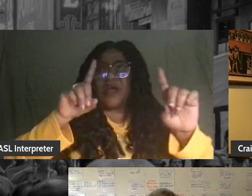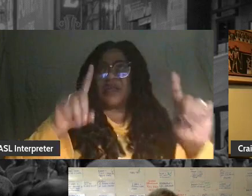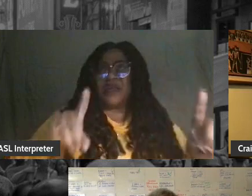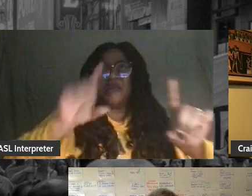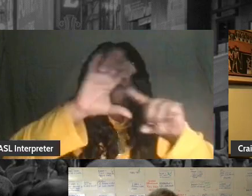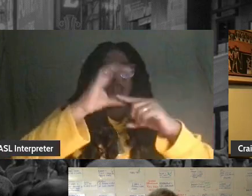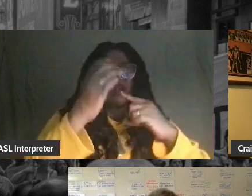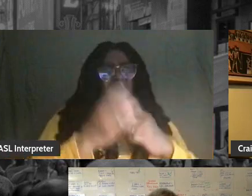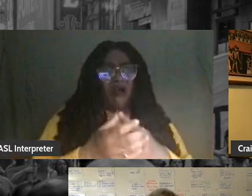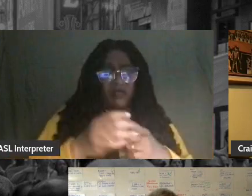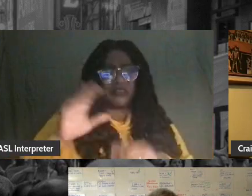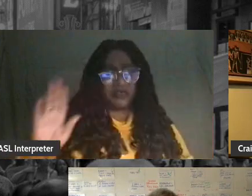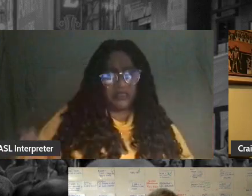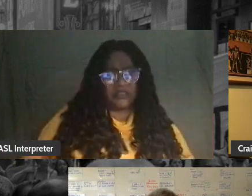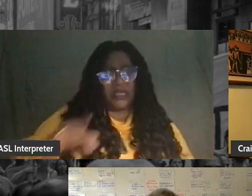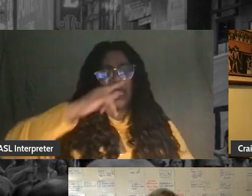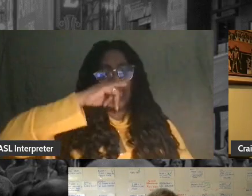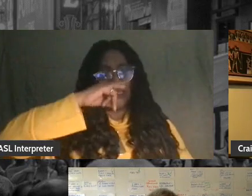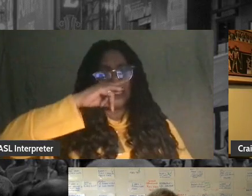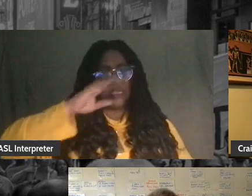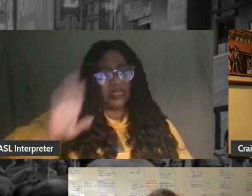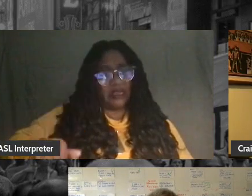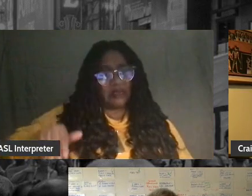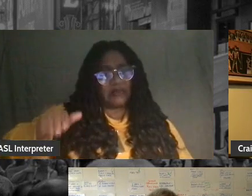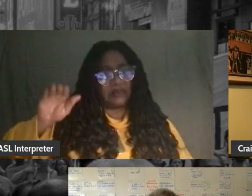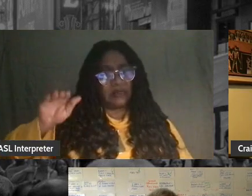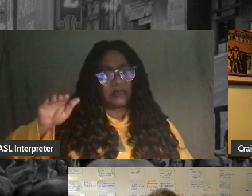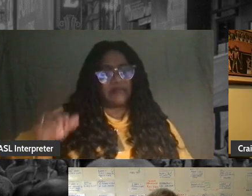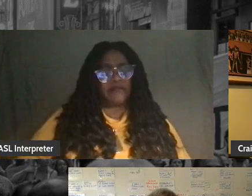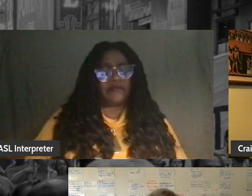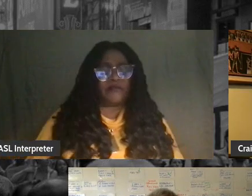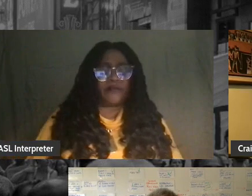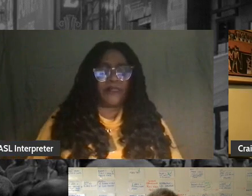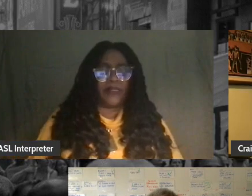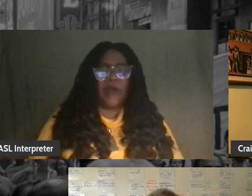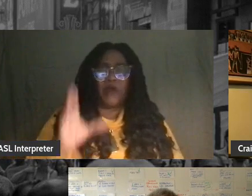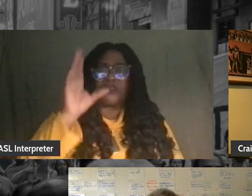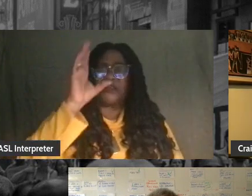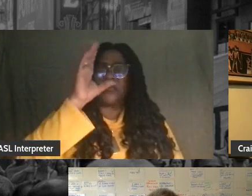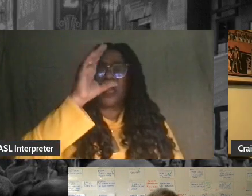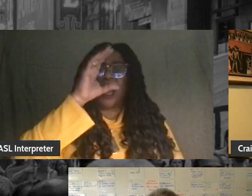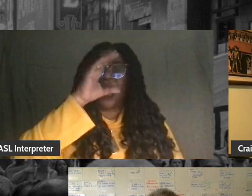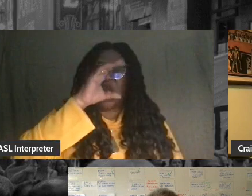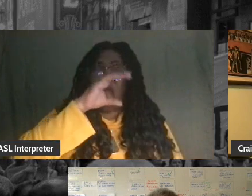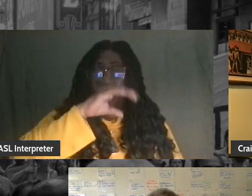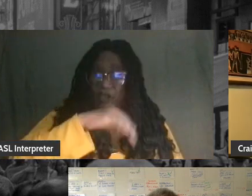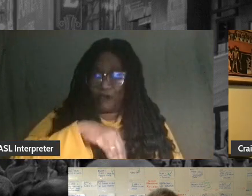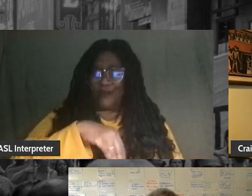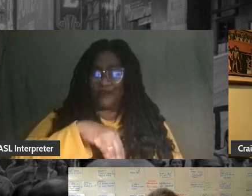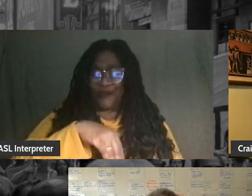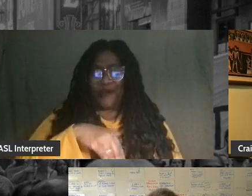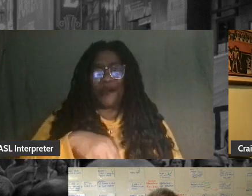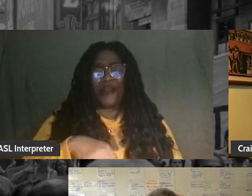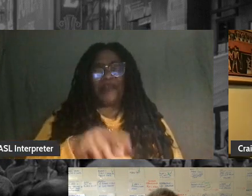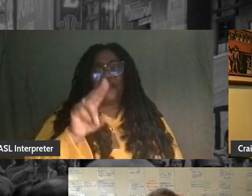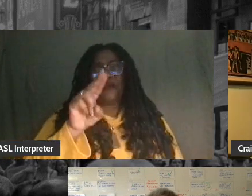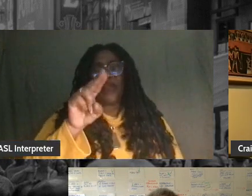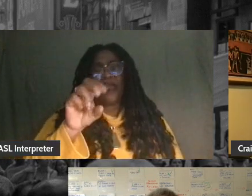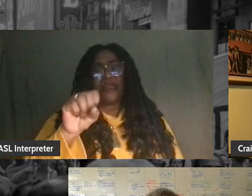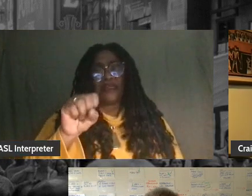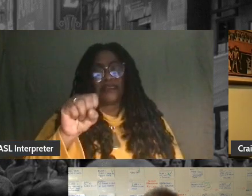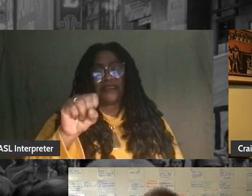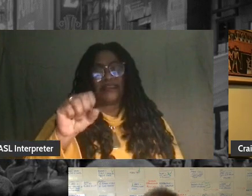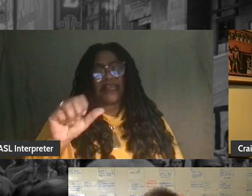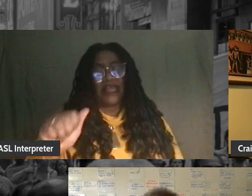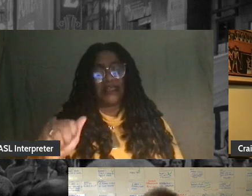kid, actually. I was unusual in the United States to travel as much as I did,